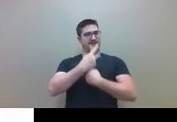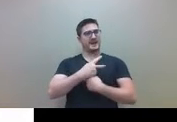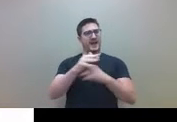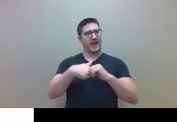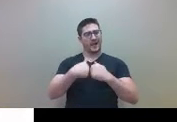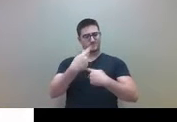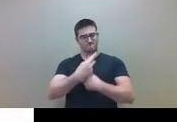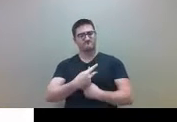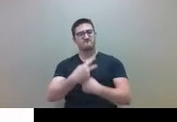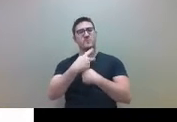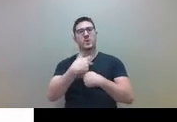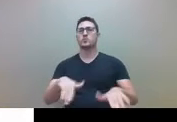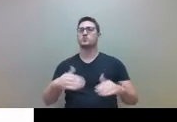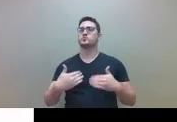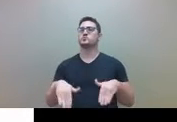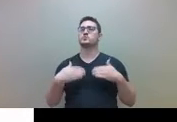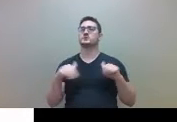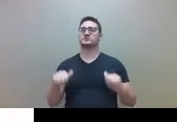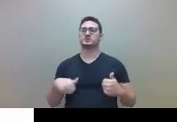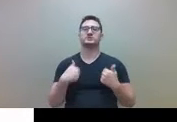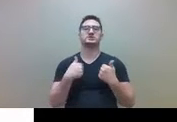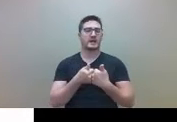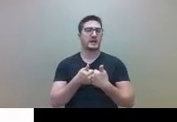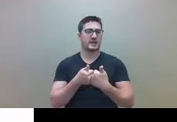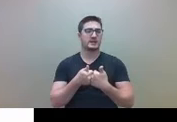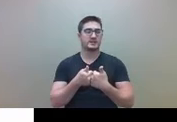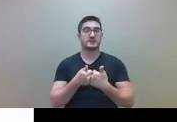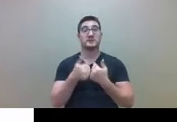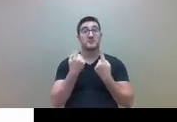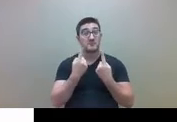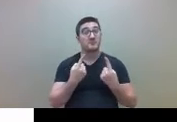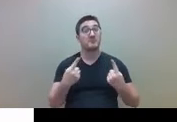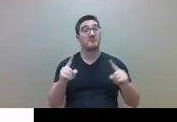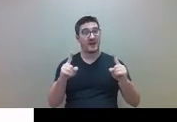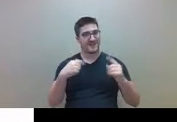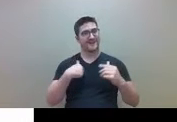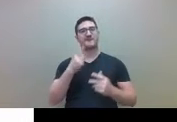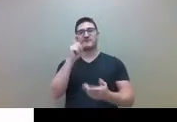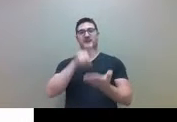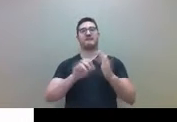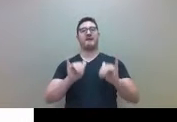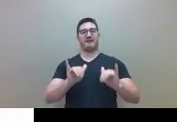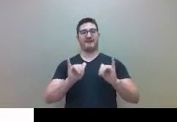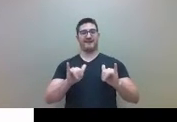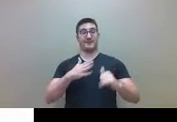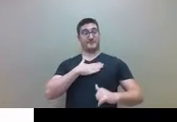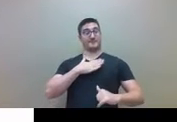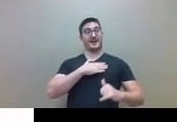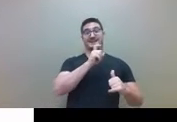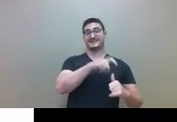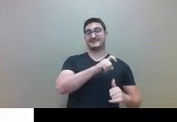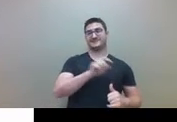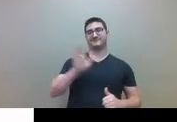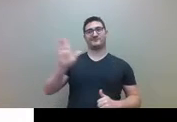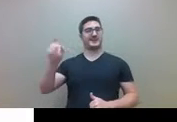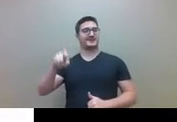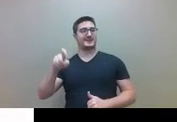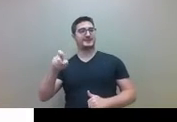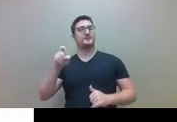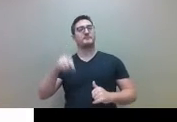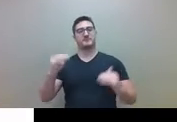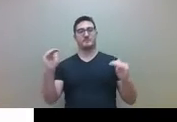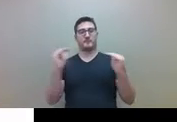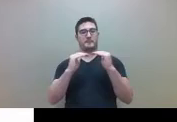really kind of understood the importance of keeping that in balance. So, and taking responsibility for our own